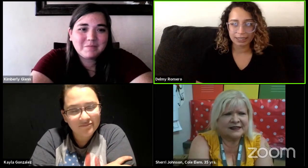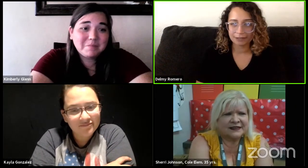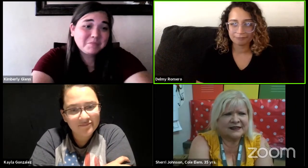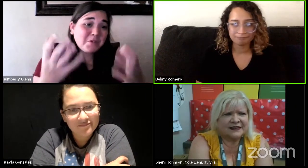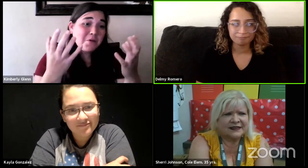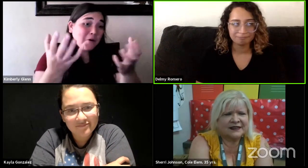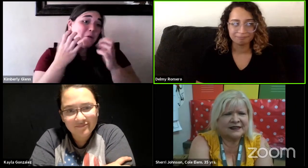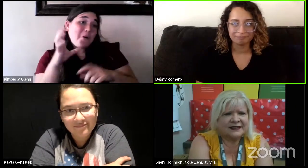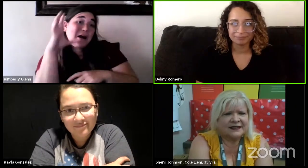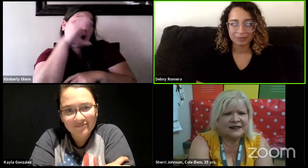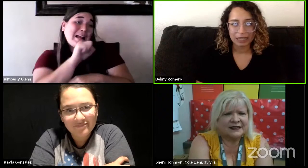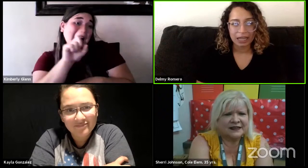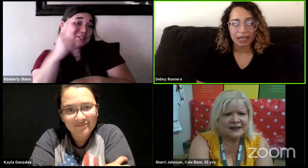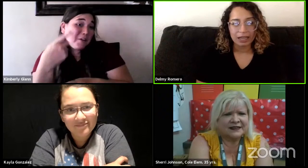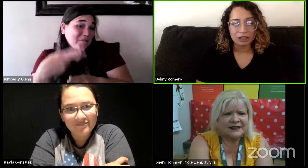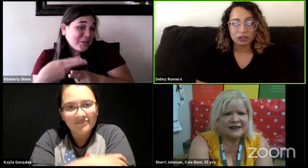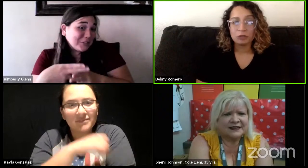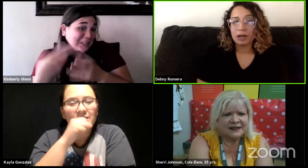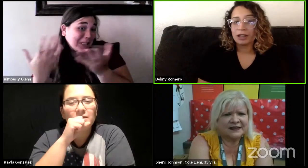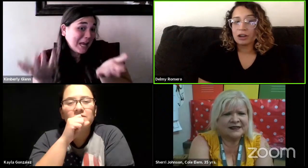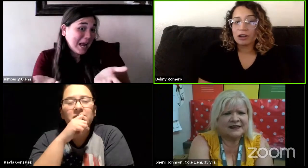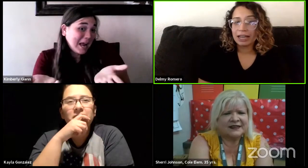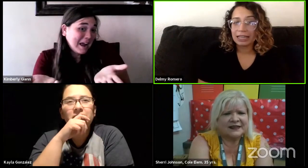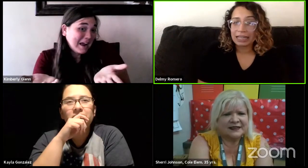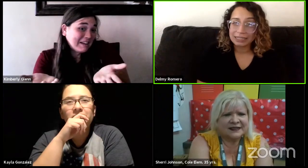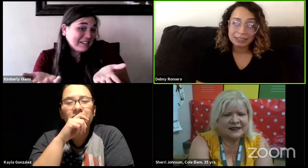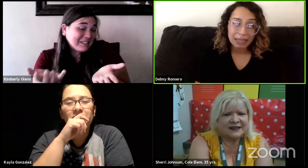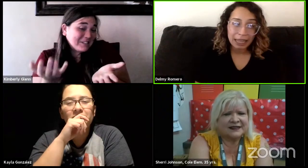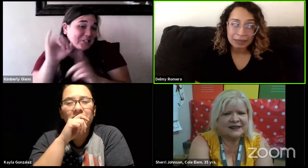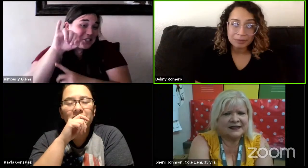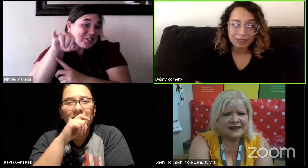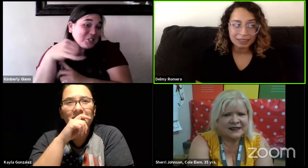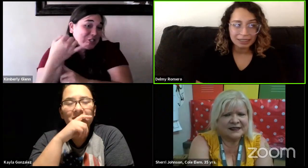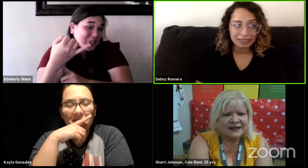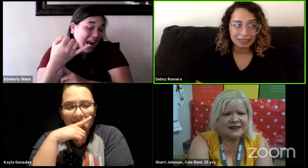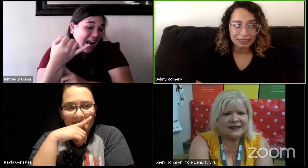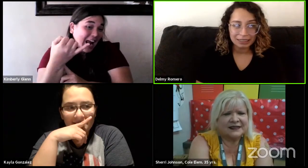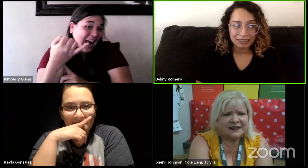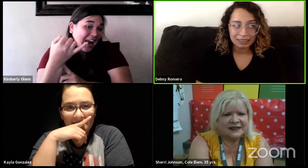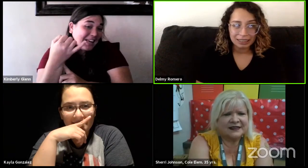Okay, let's see. Do you want to go ahead and guess a name?